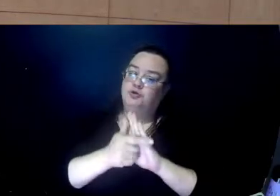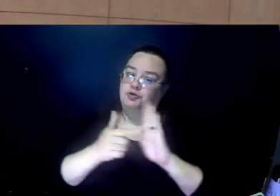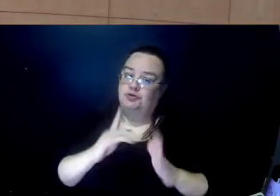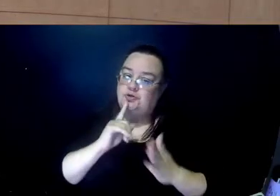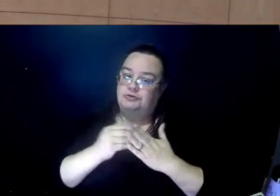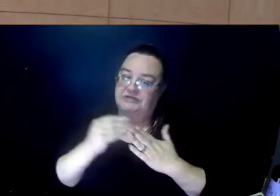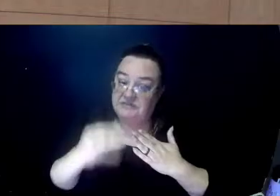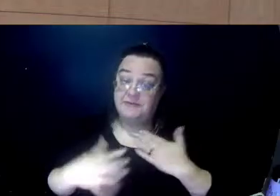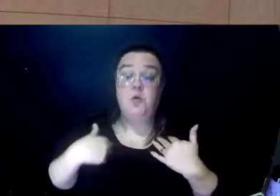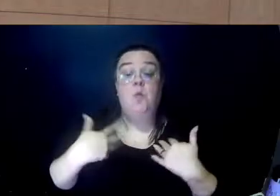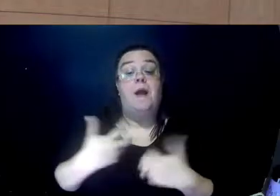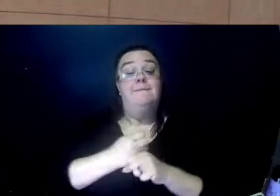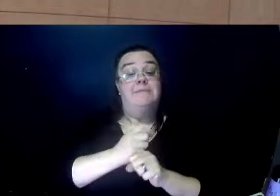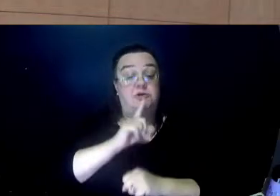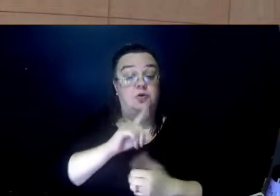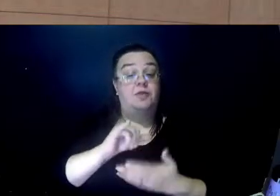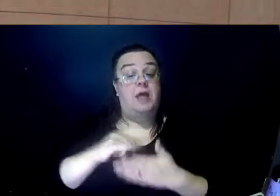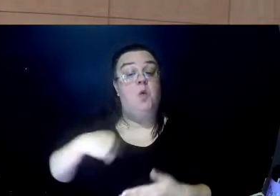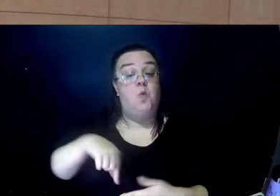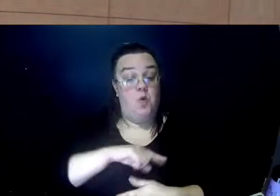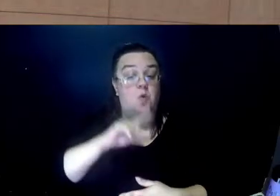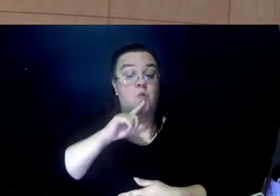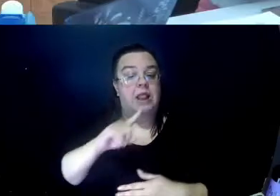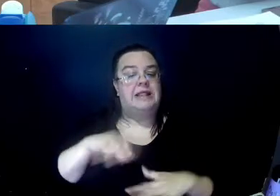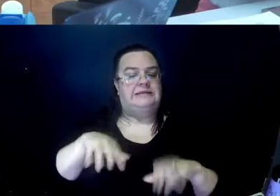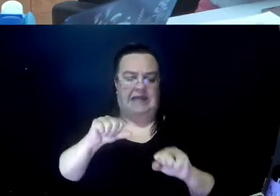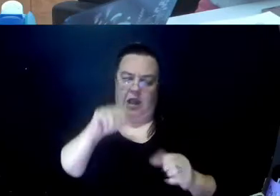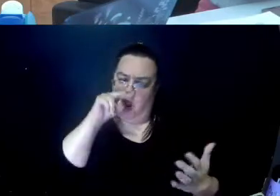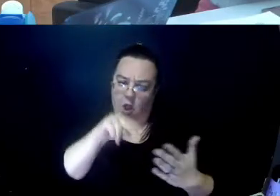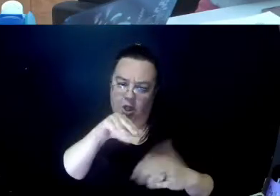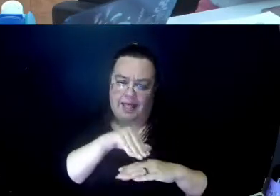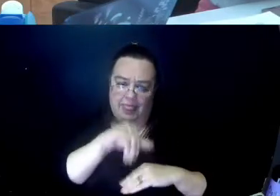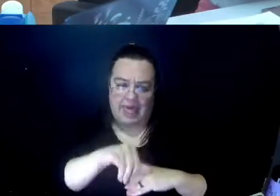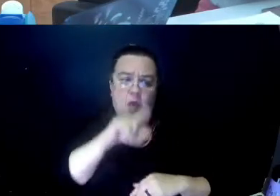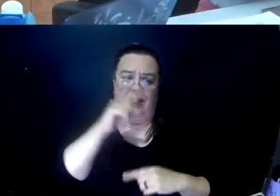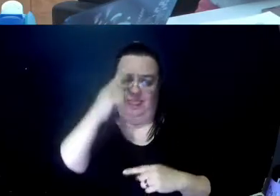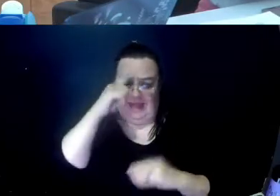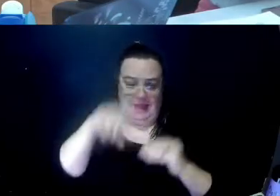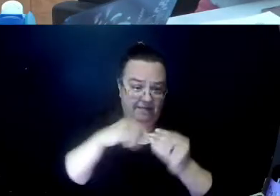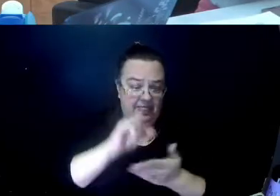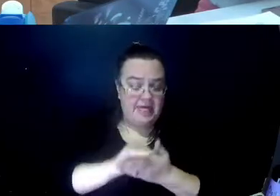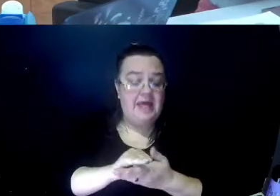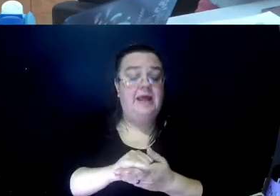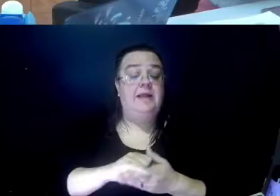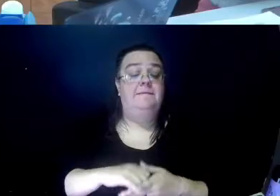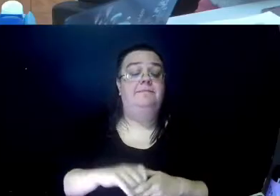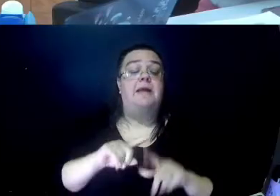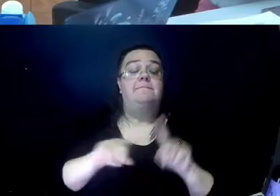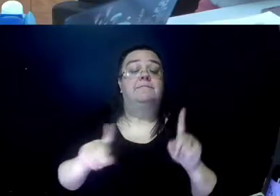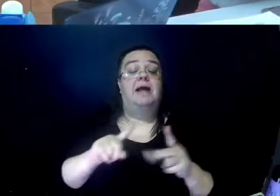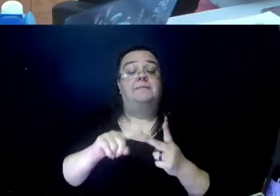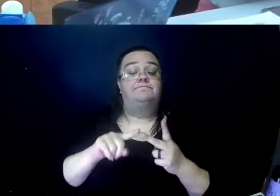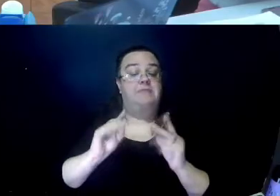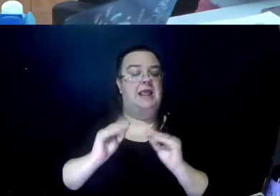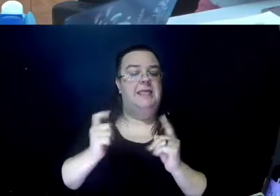make sure that we're really taking a look at that and thinking about it. But sort of more broadly,